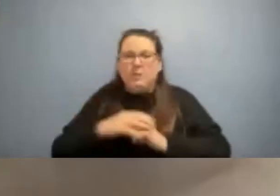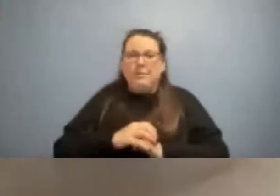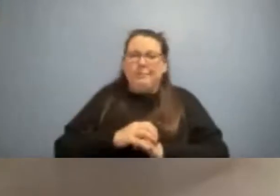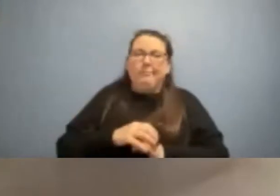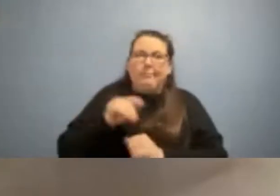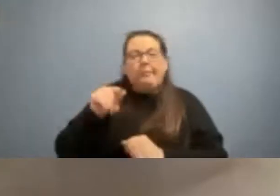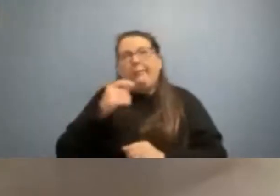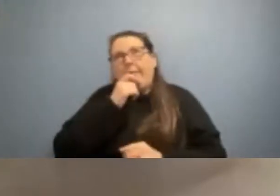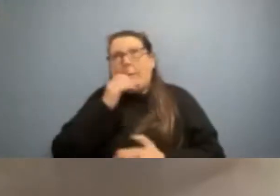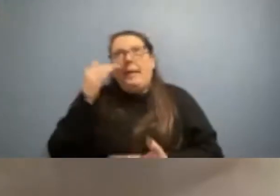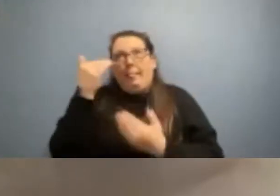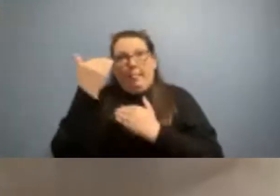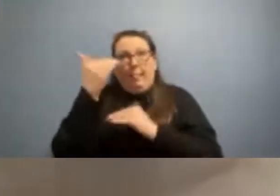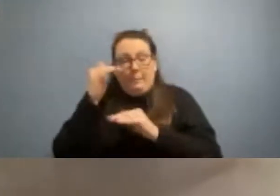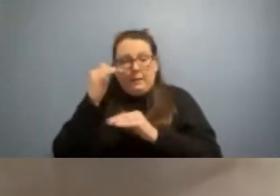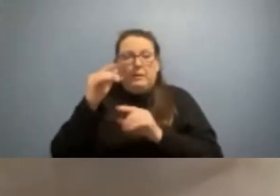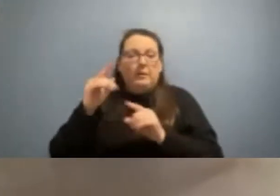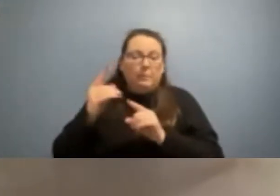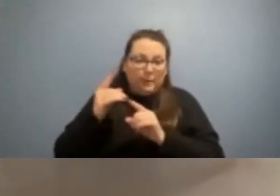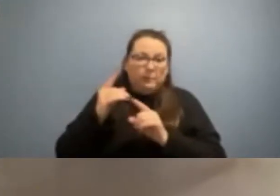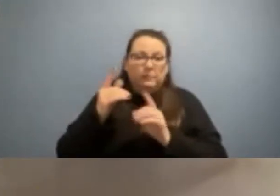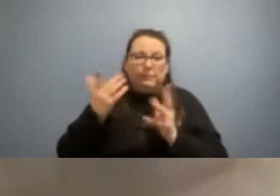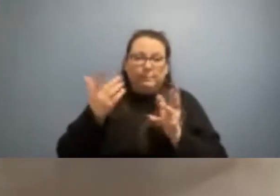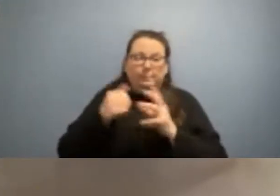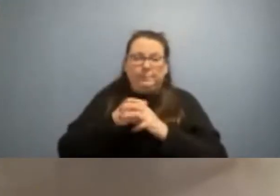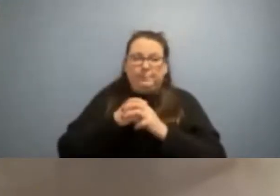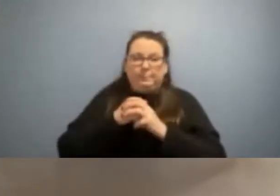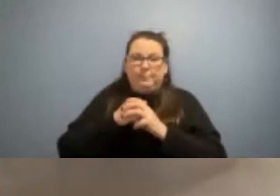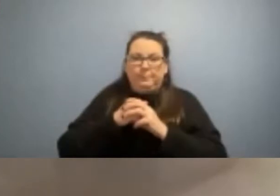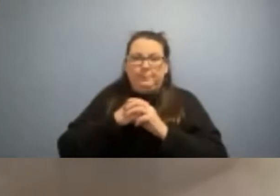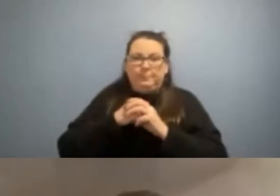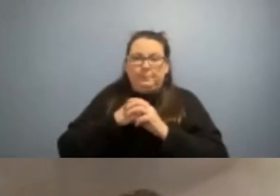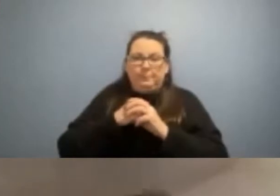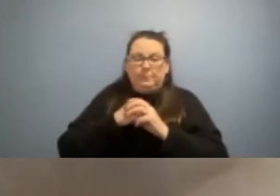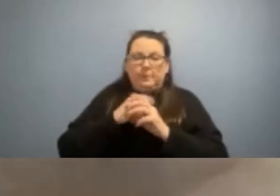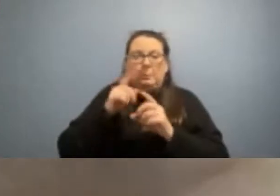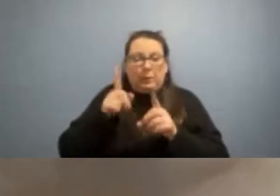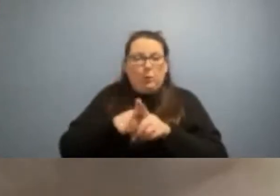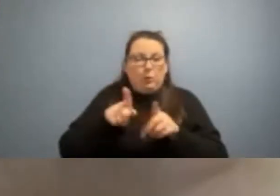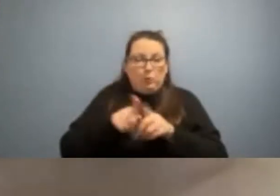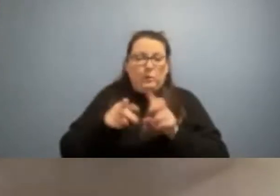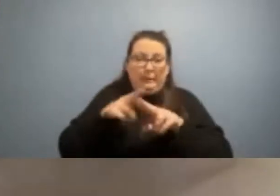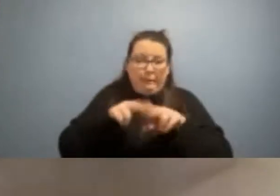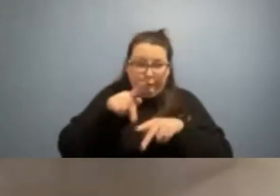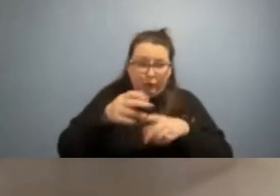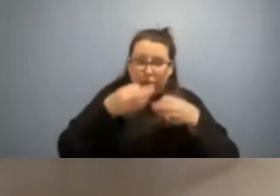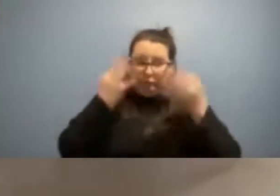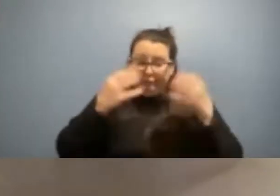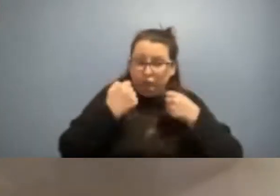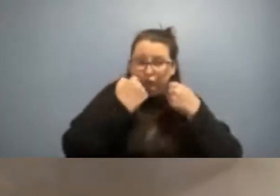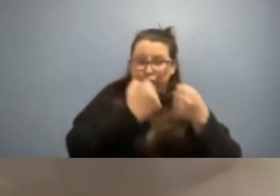limitations, that service. So there are some criteria for that service. But I would also suggest that if you don't drive and there's